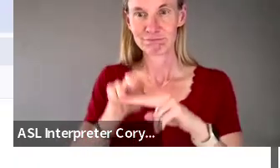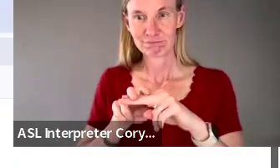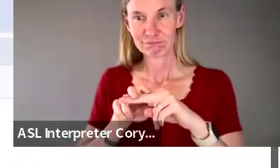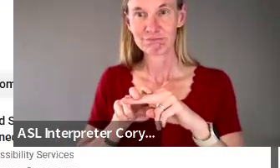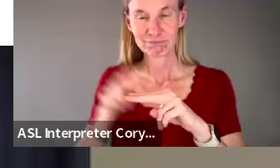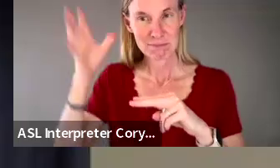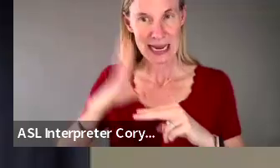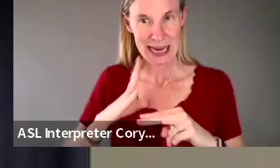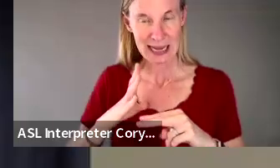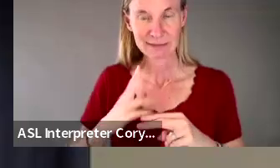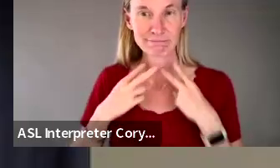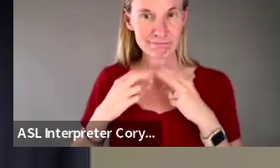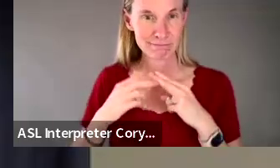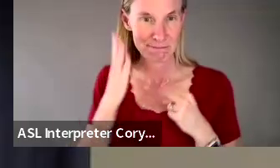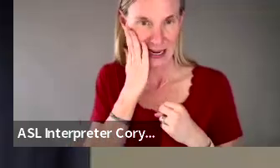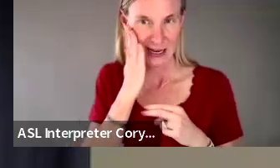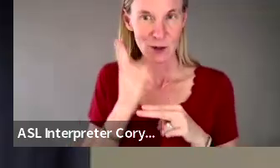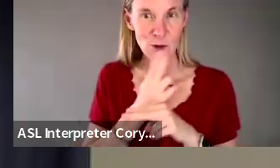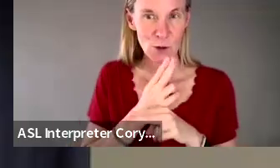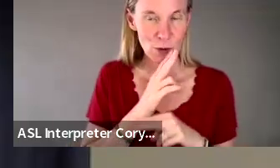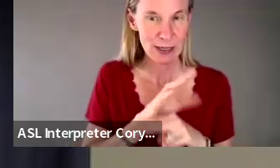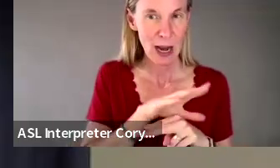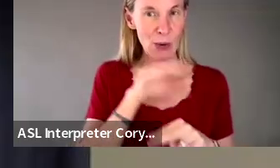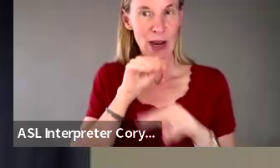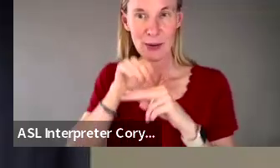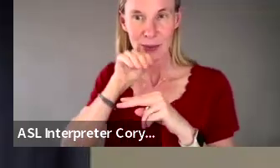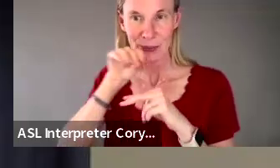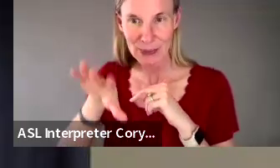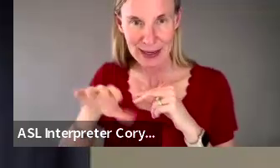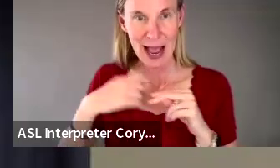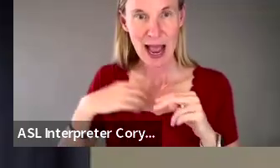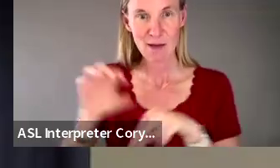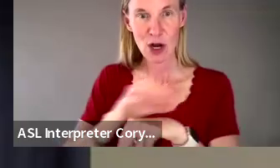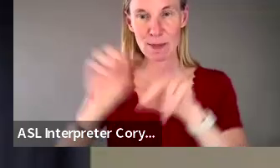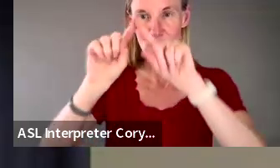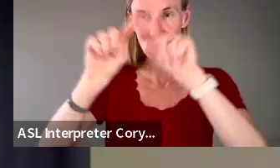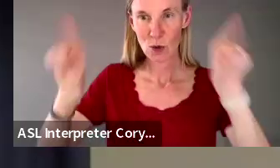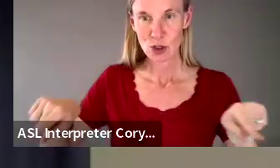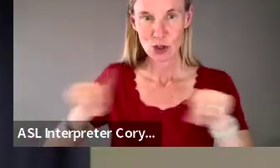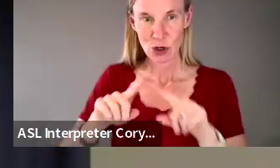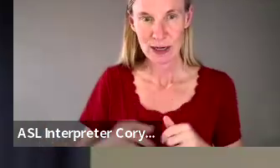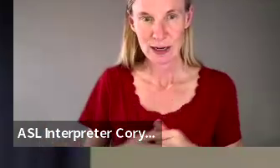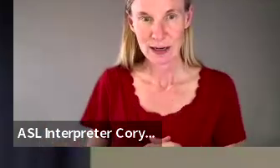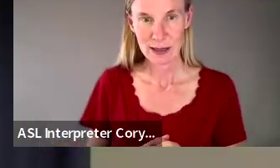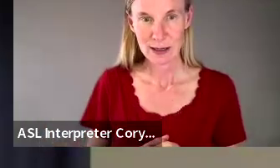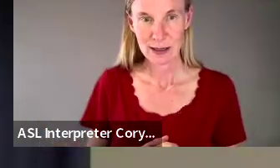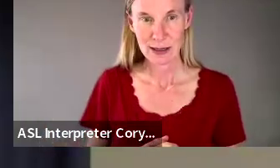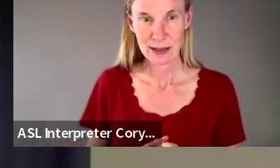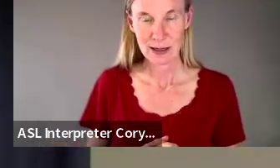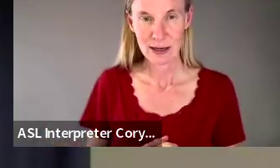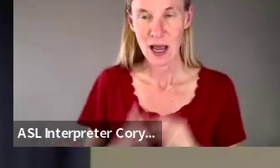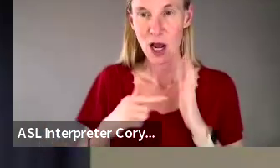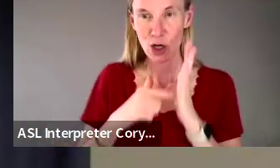his sip and puff switch, and it's got a computer screen in front of him, and it's going to highlight in bright yellow